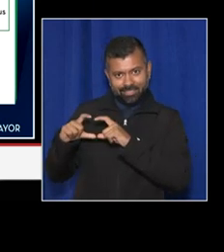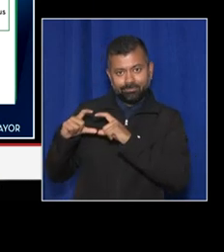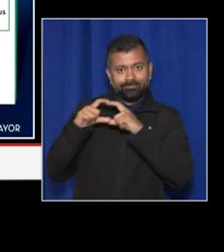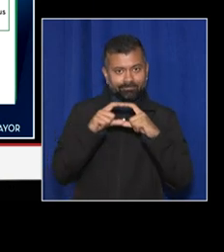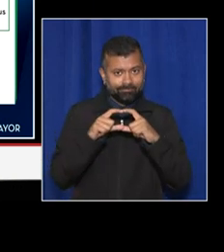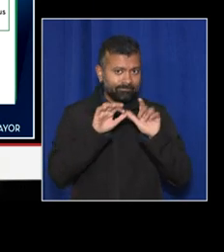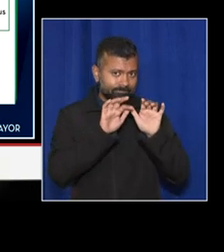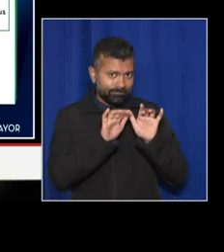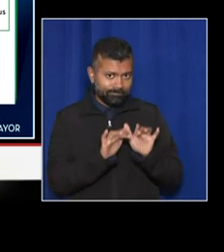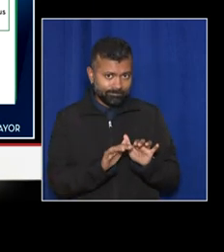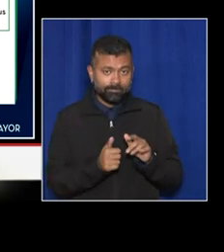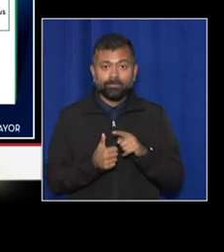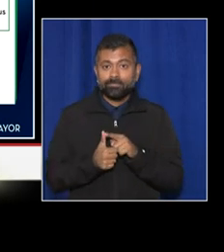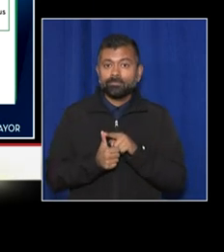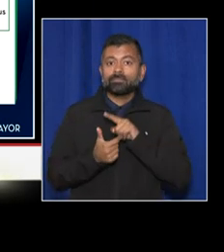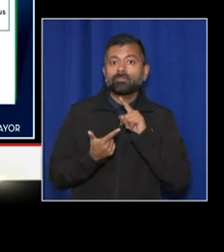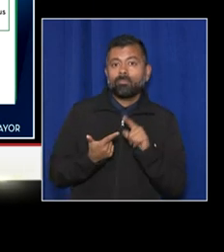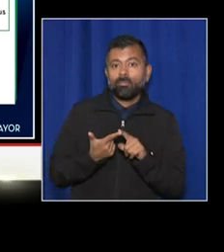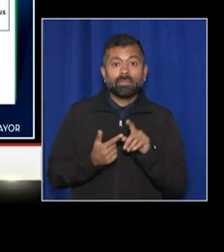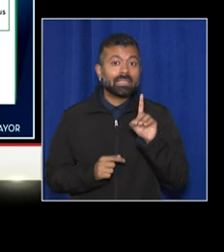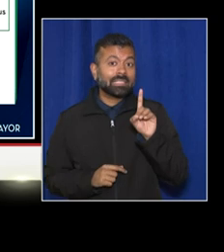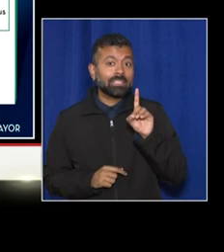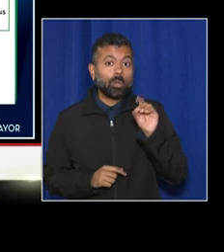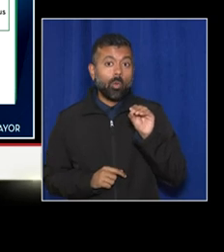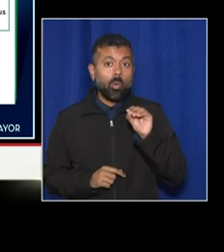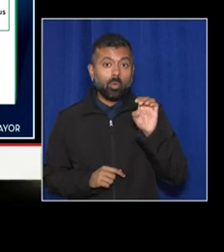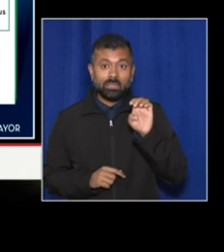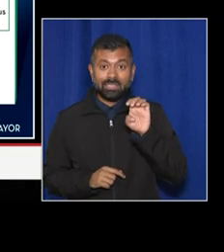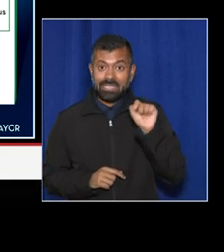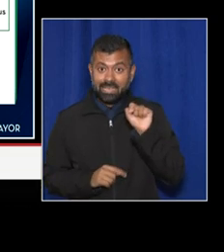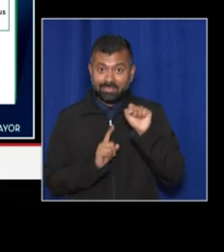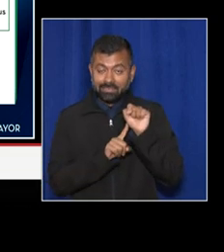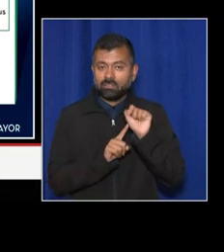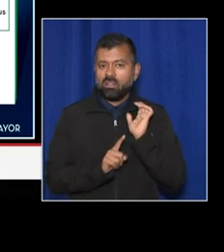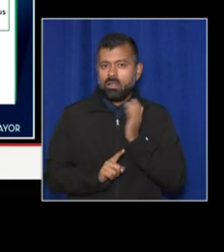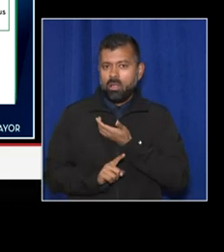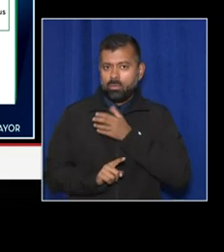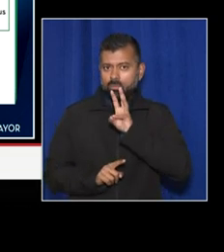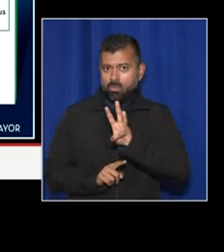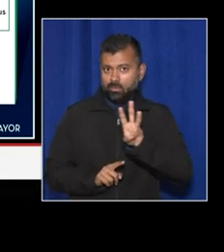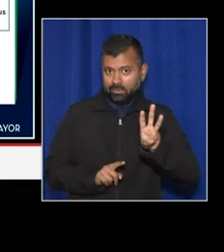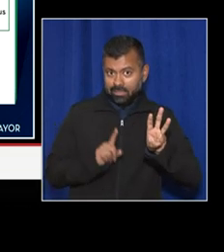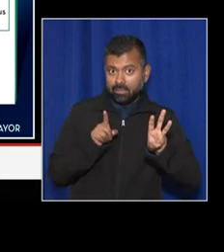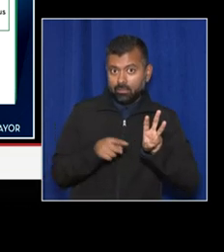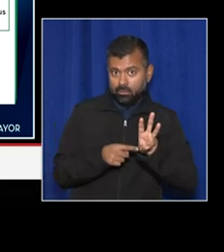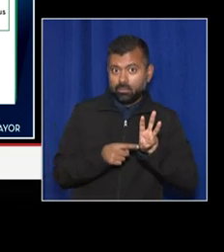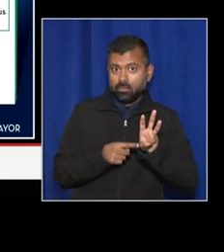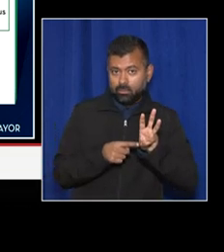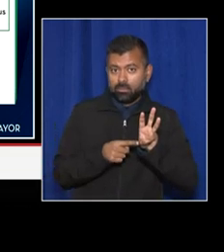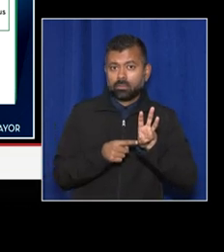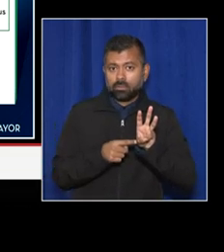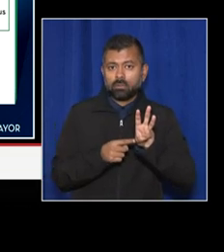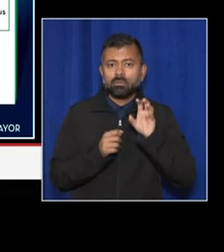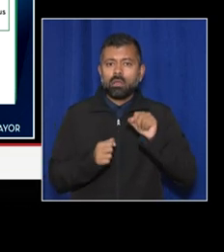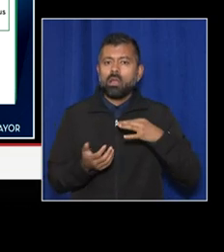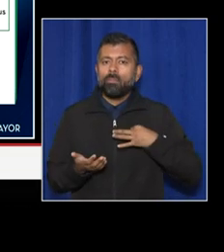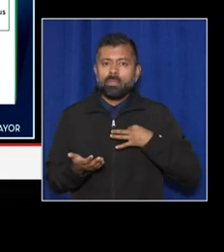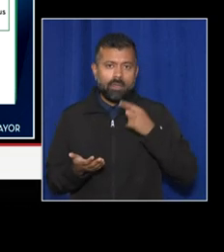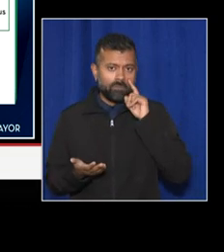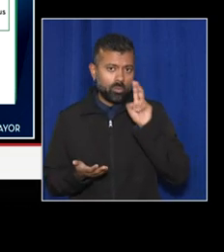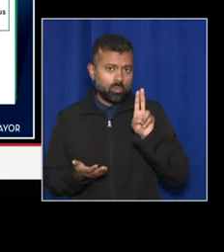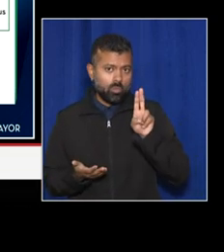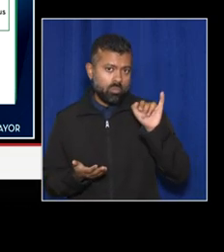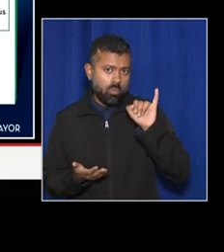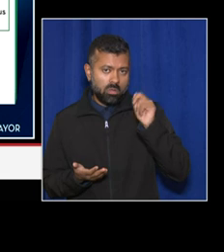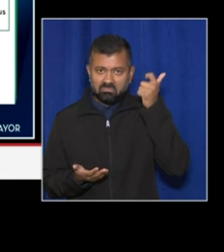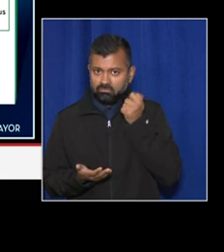does.dcnetworks.org to file your claim by clicking Claim Unemployment Benefits. Then after you submit your initial